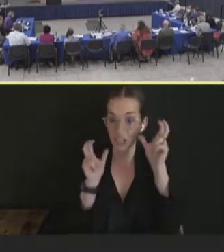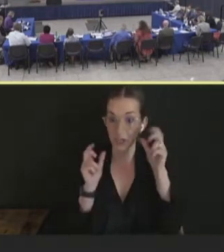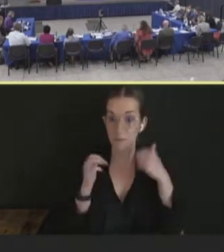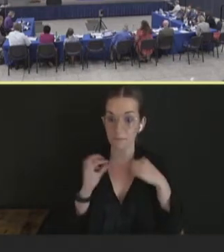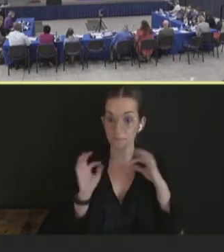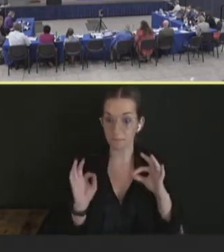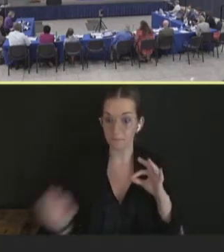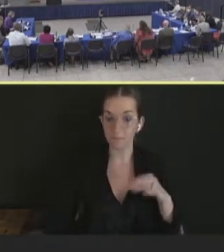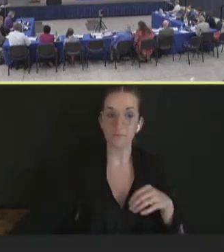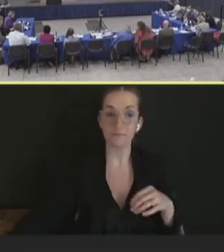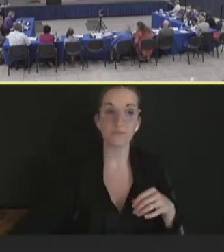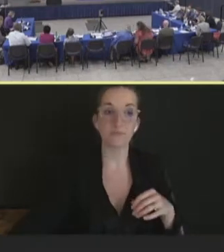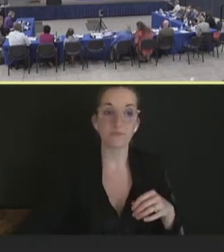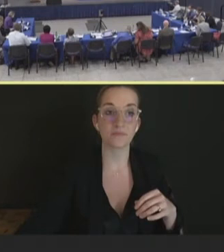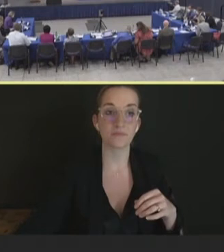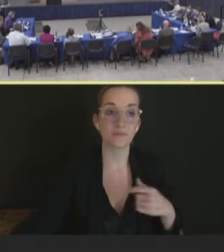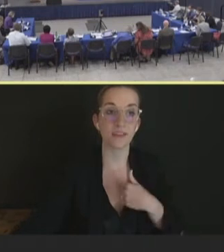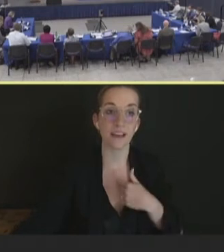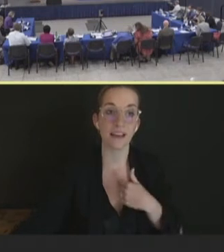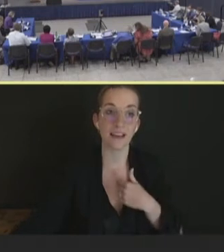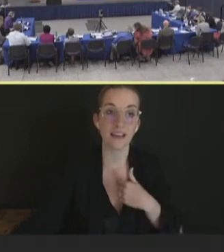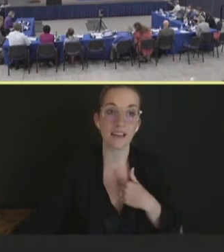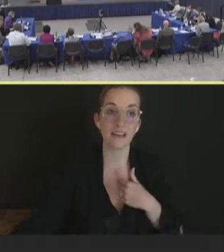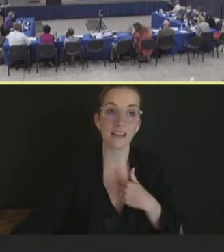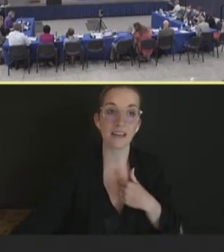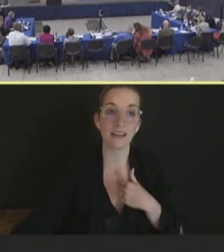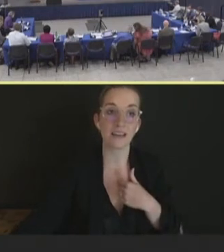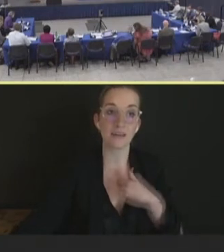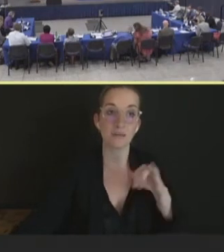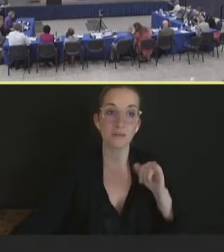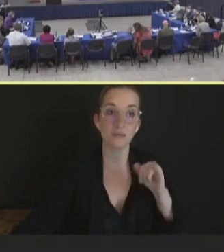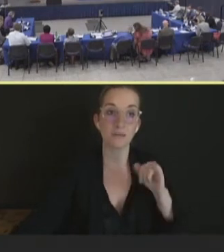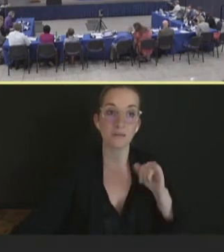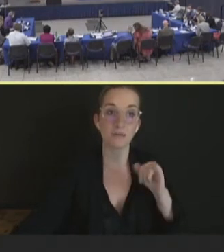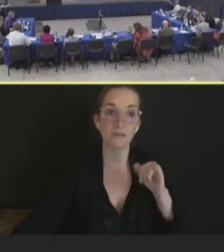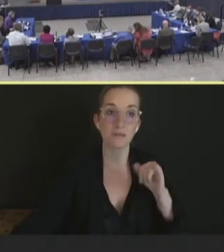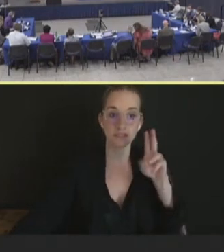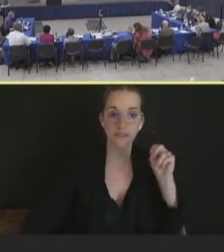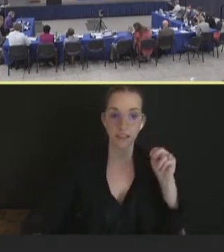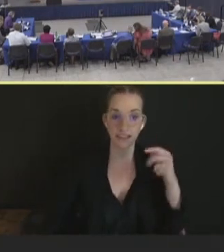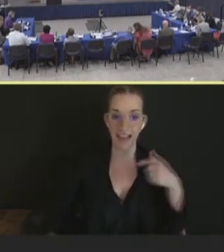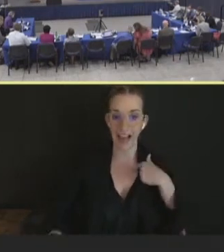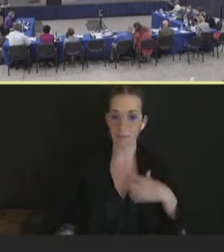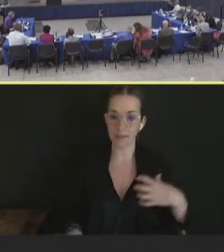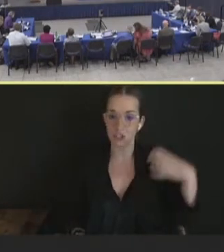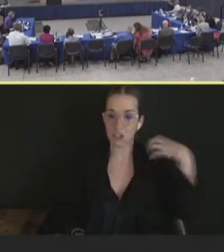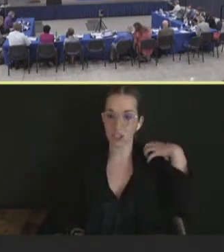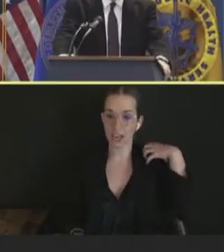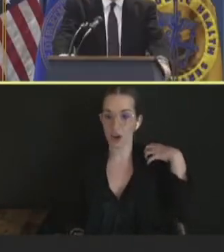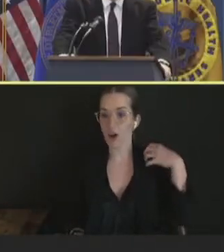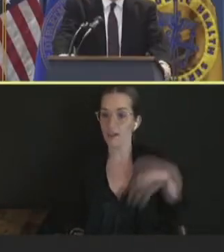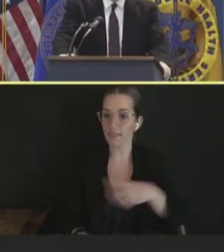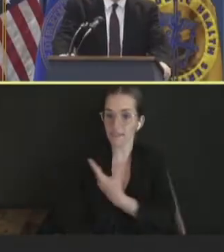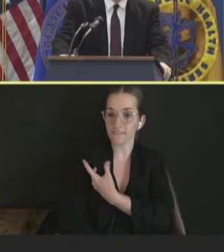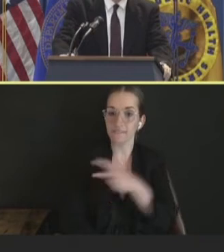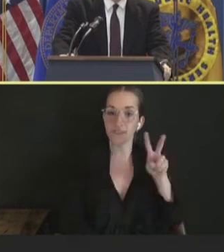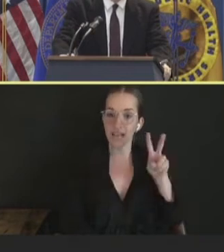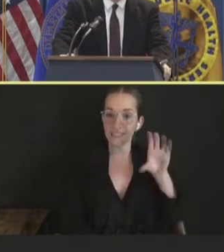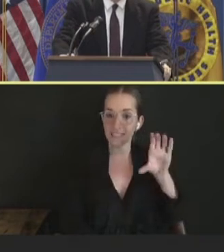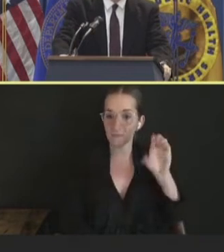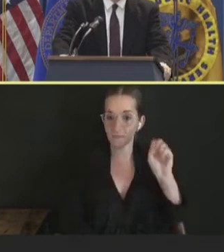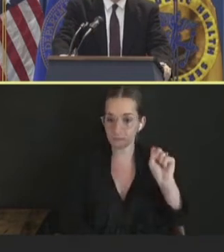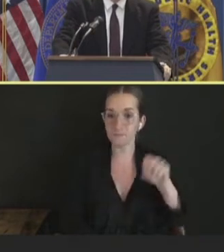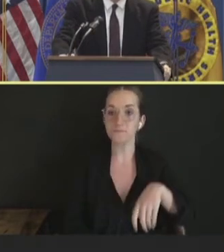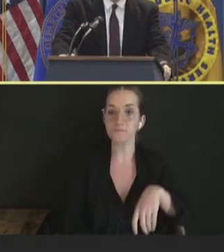I'm John Dunn. I'm the chair of the NVAC Vaccine Confidence Subcommittee. And the purpose to